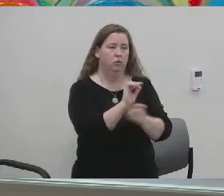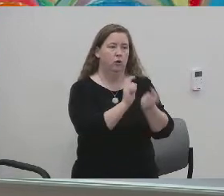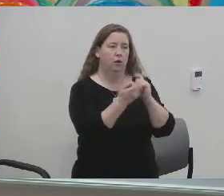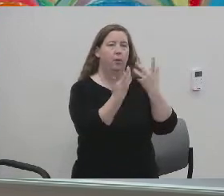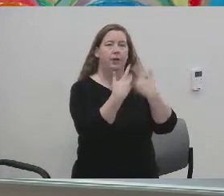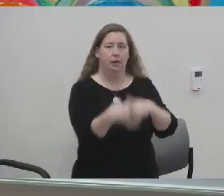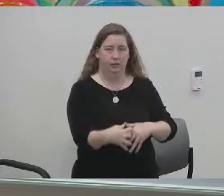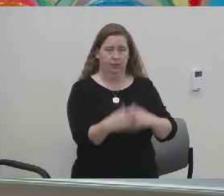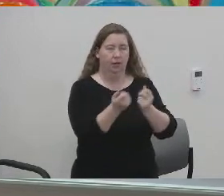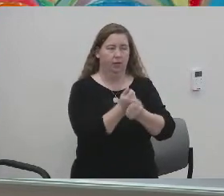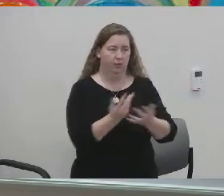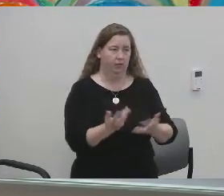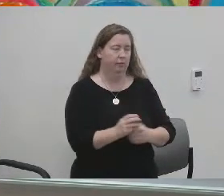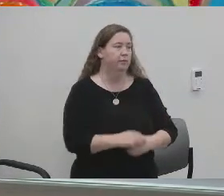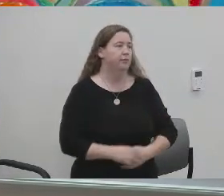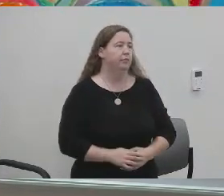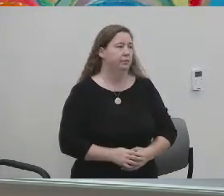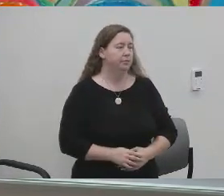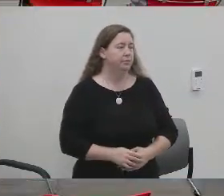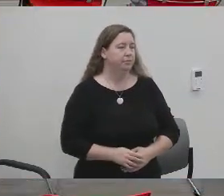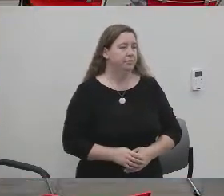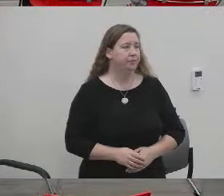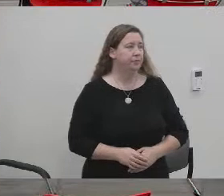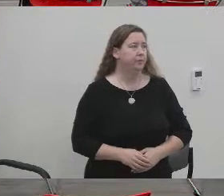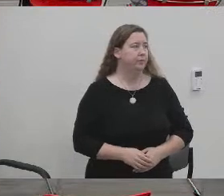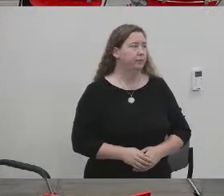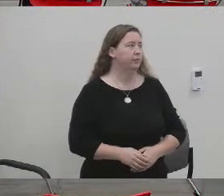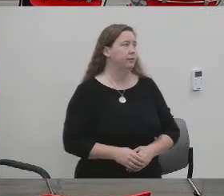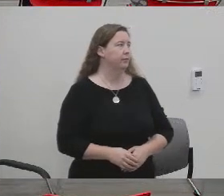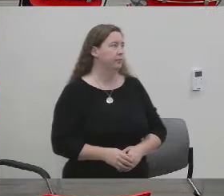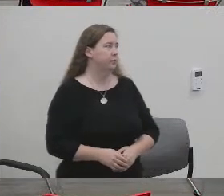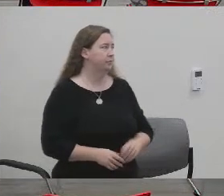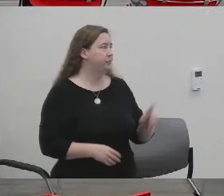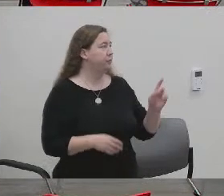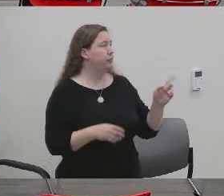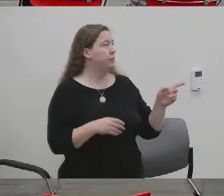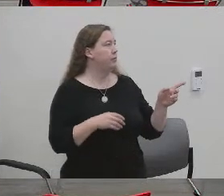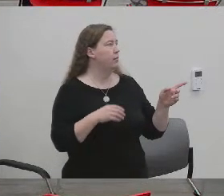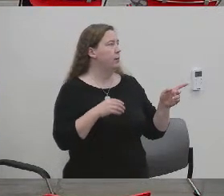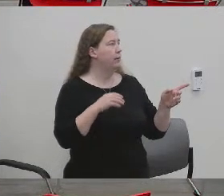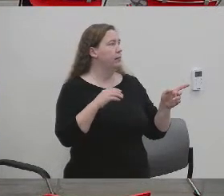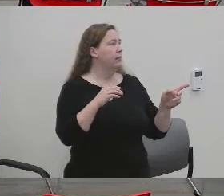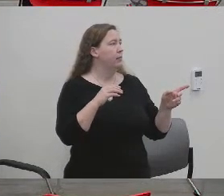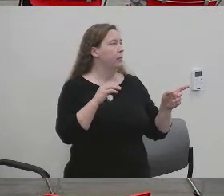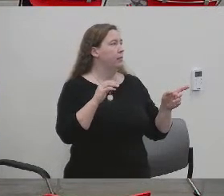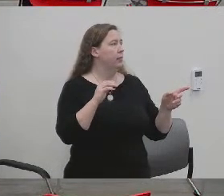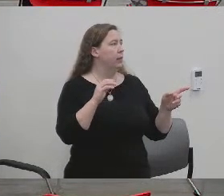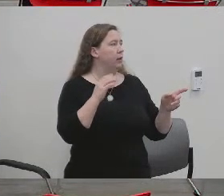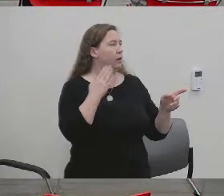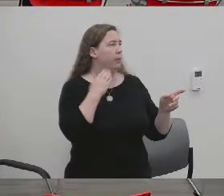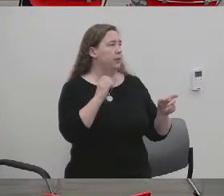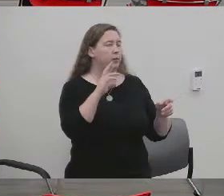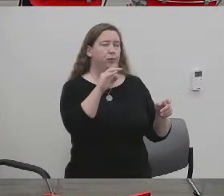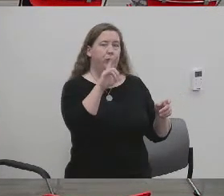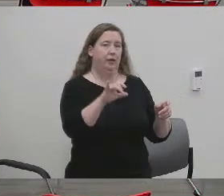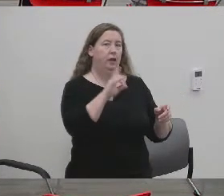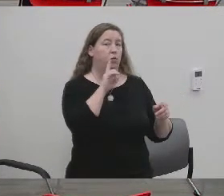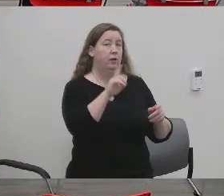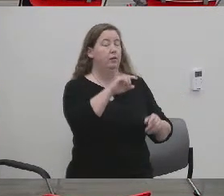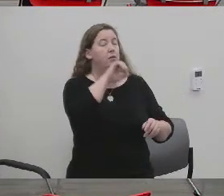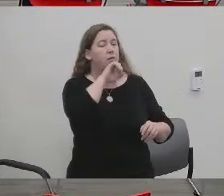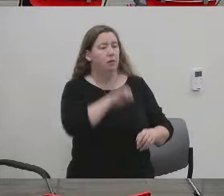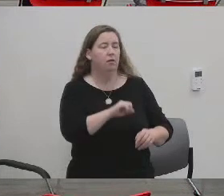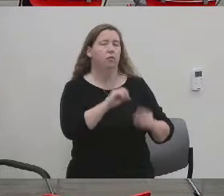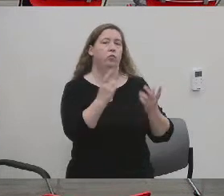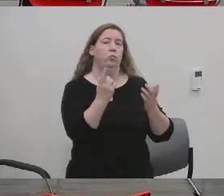I really love what you're doing. especially when technology first started being used